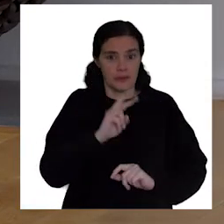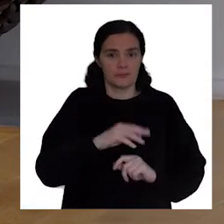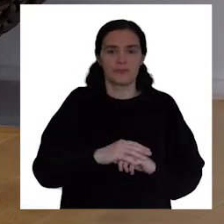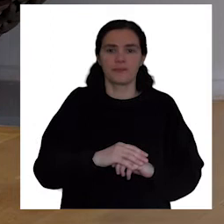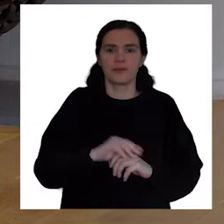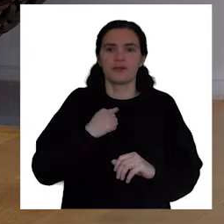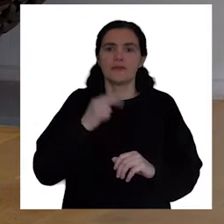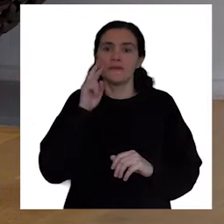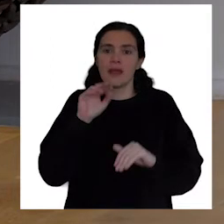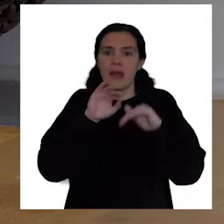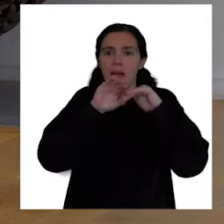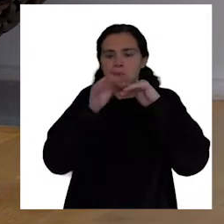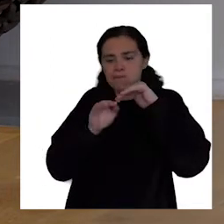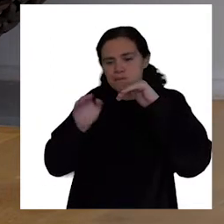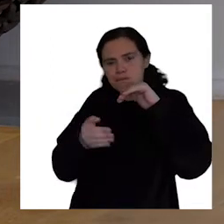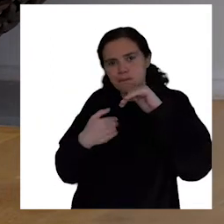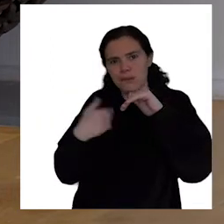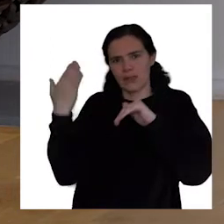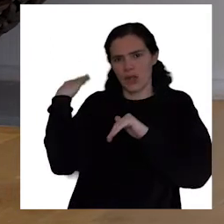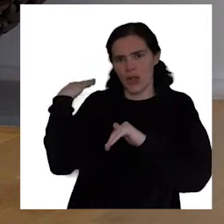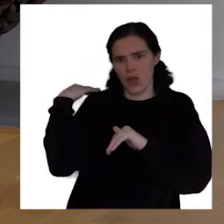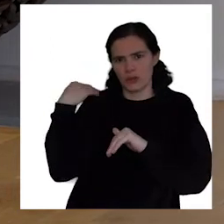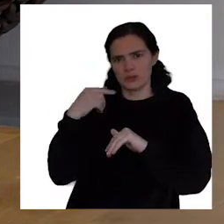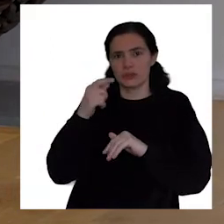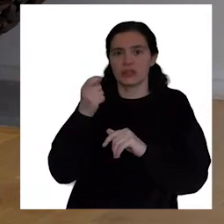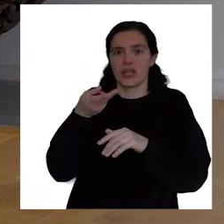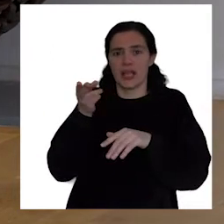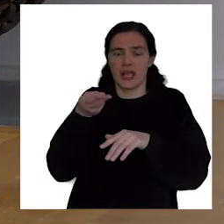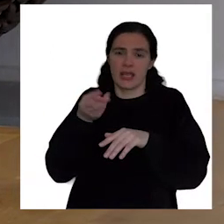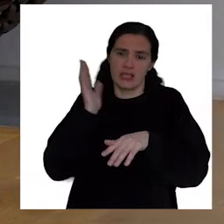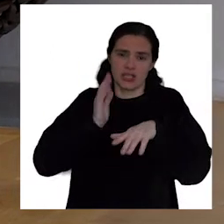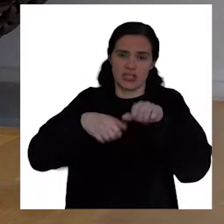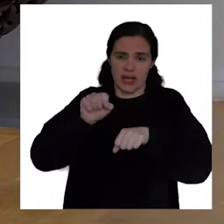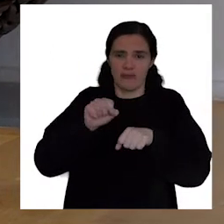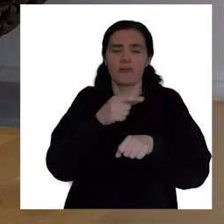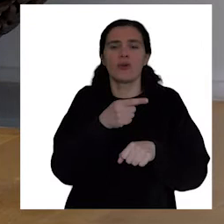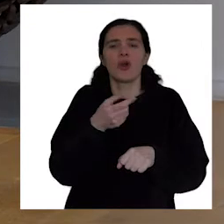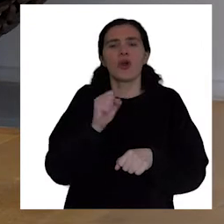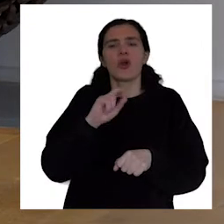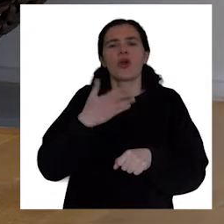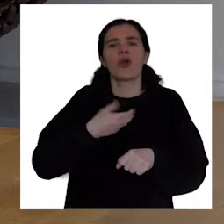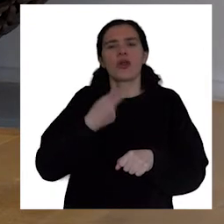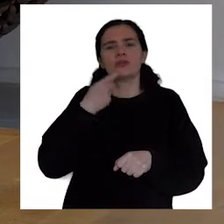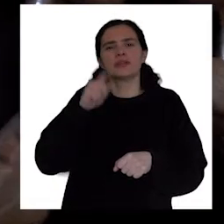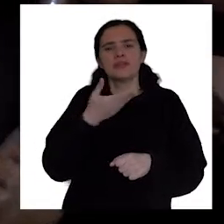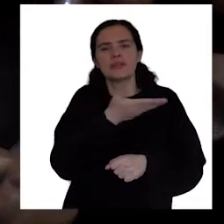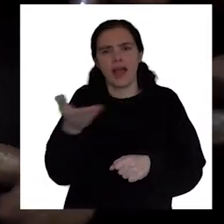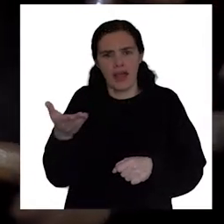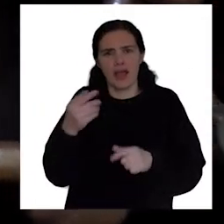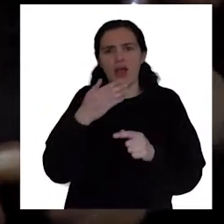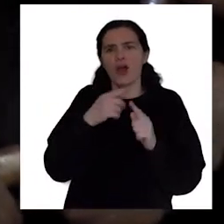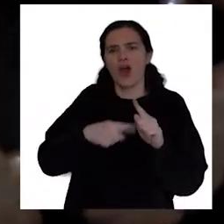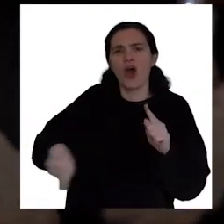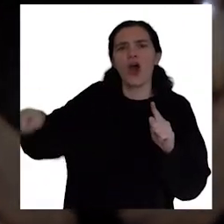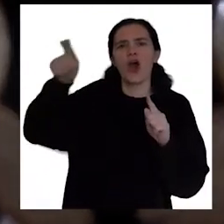this relief on the back of Slave Garden. This relief reappears here on this